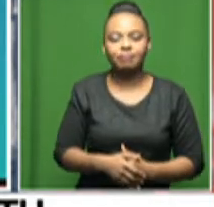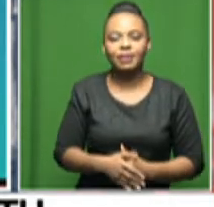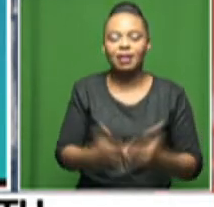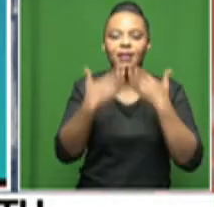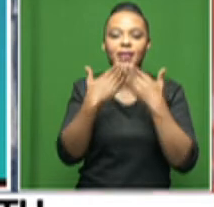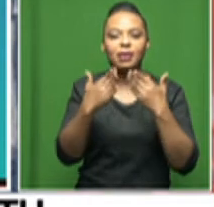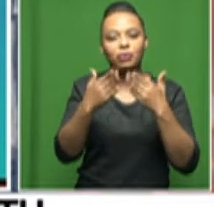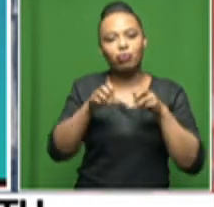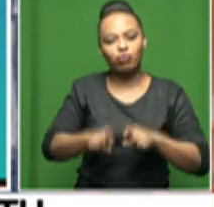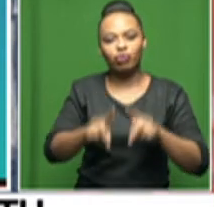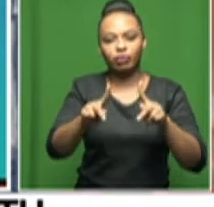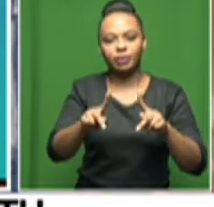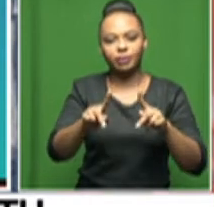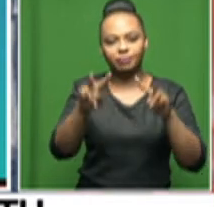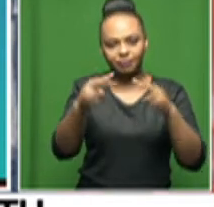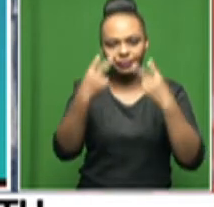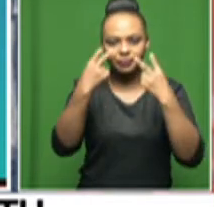attention.